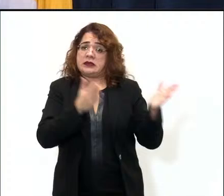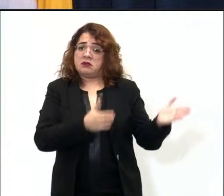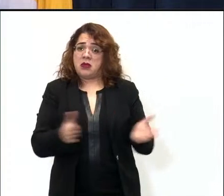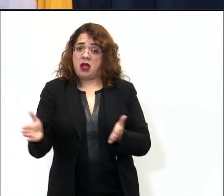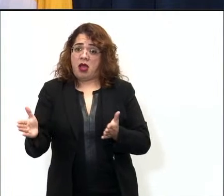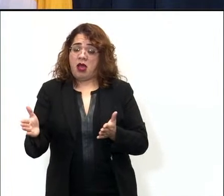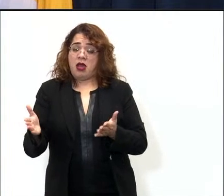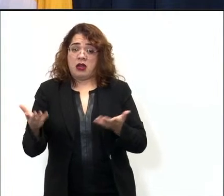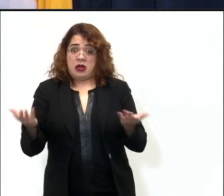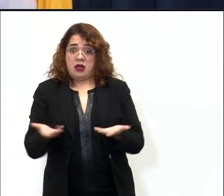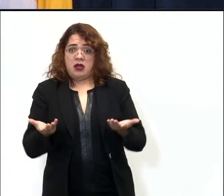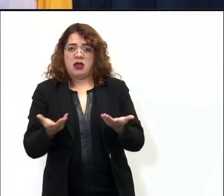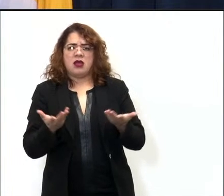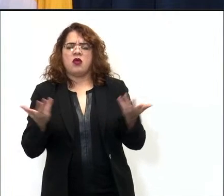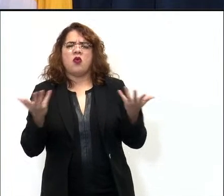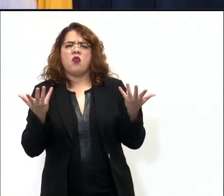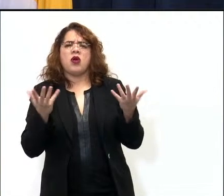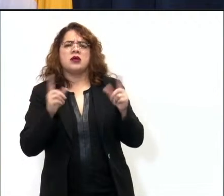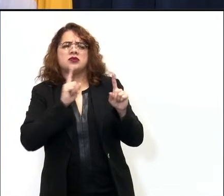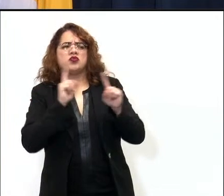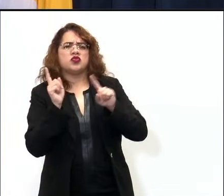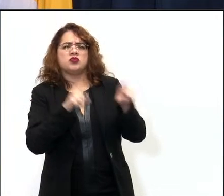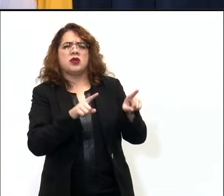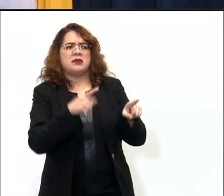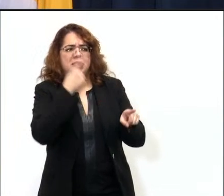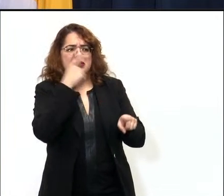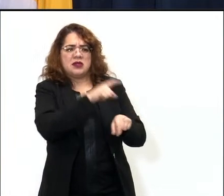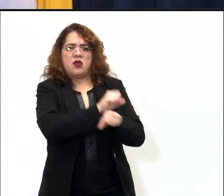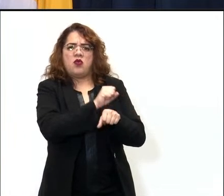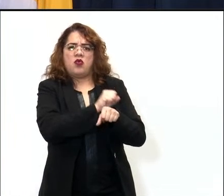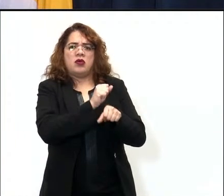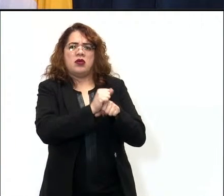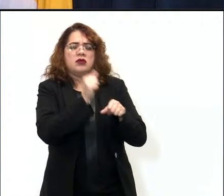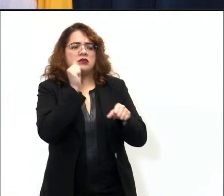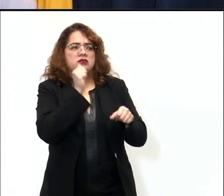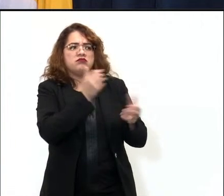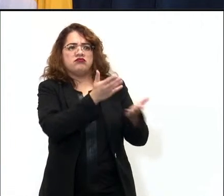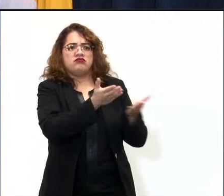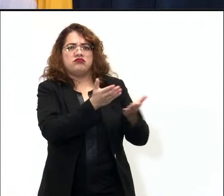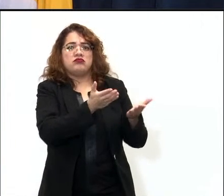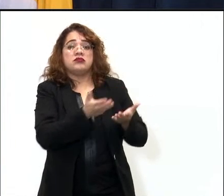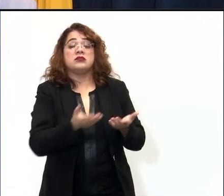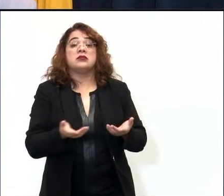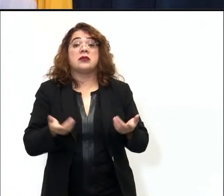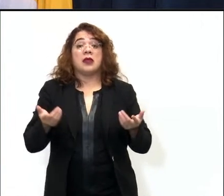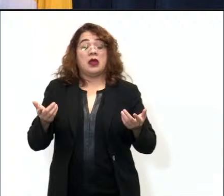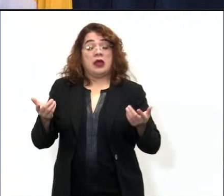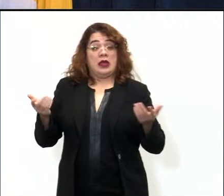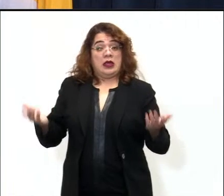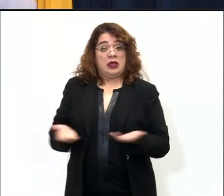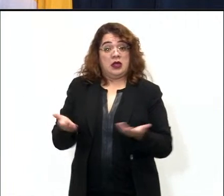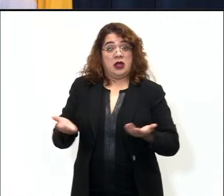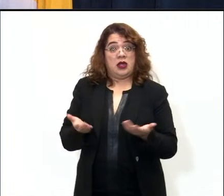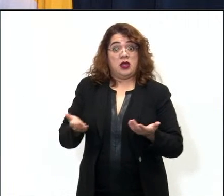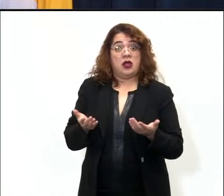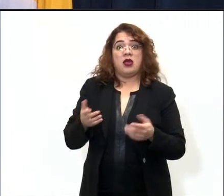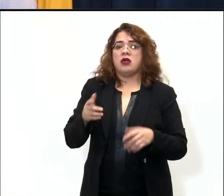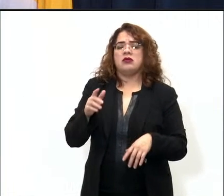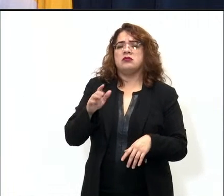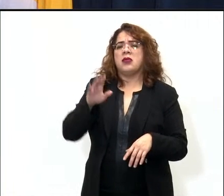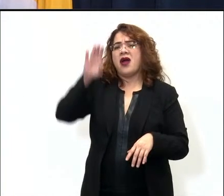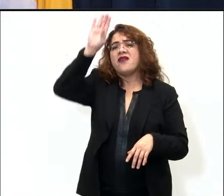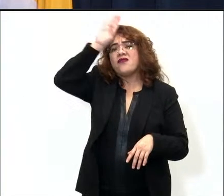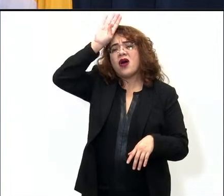city workers and firefighters decline it, given the nature of their work? So we're actually seeing a large uptake among